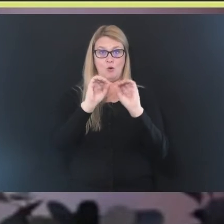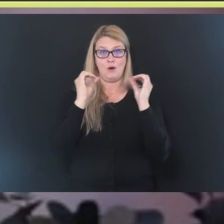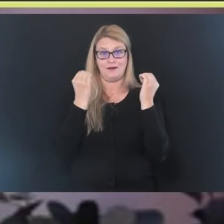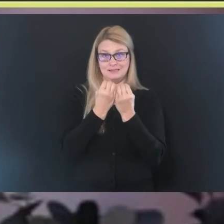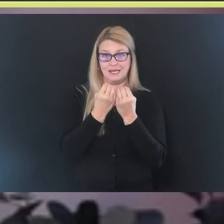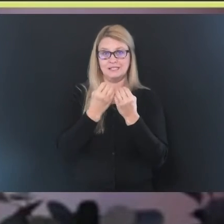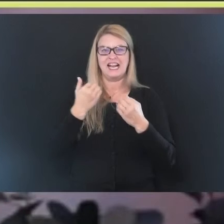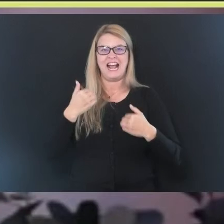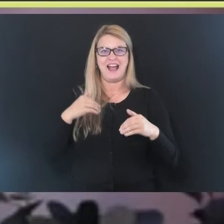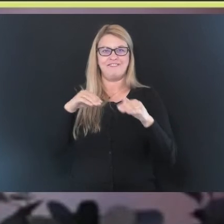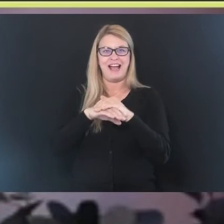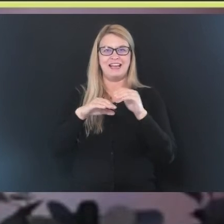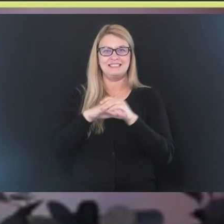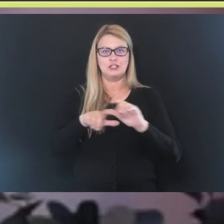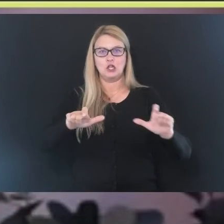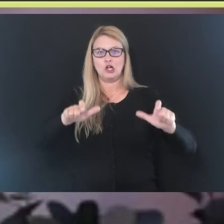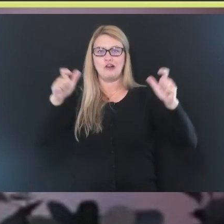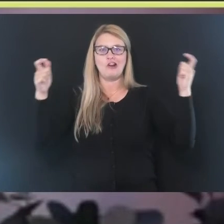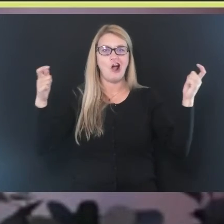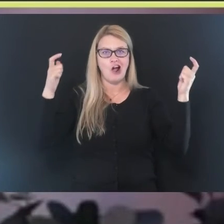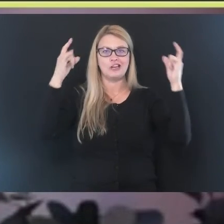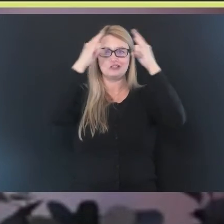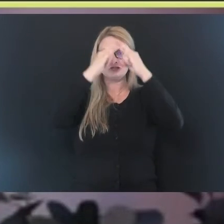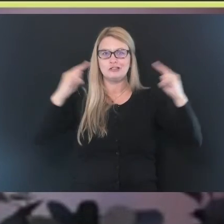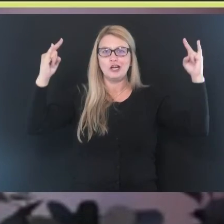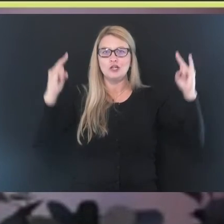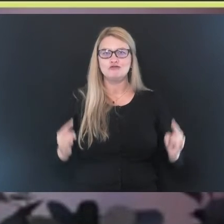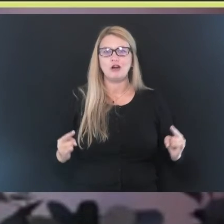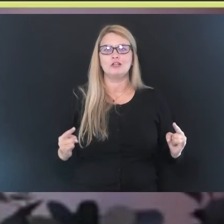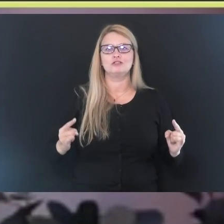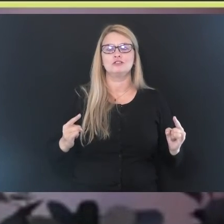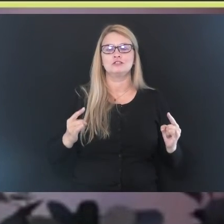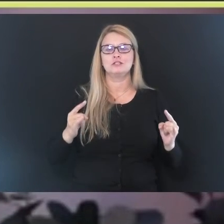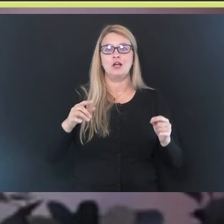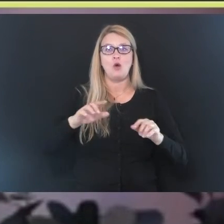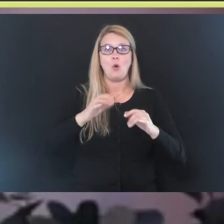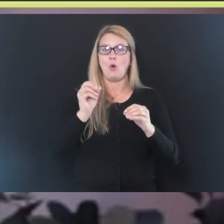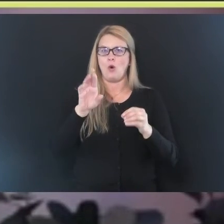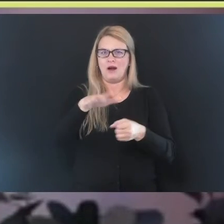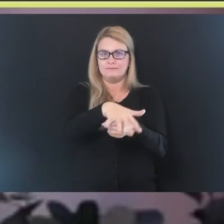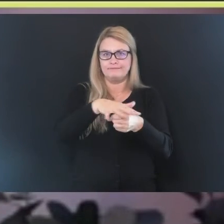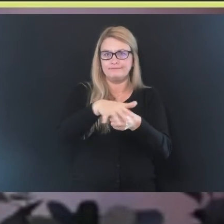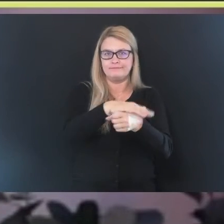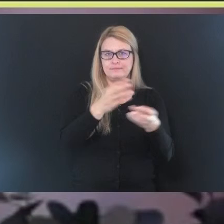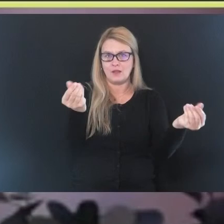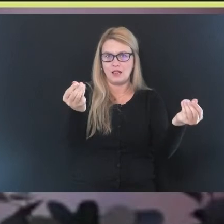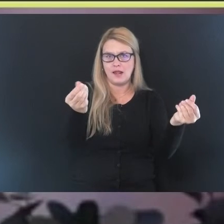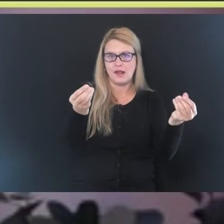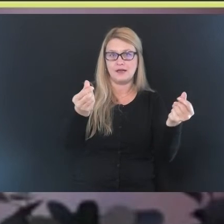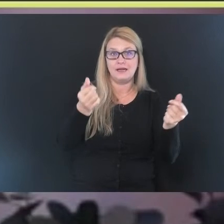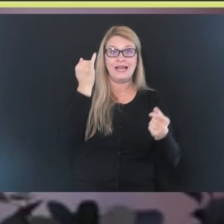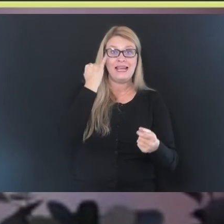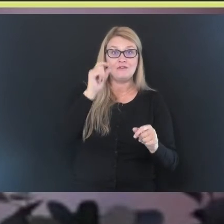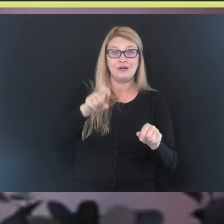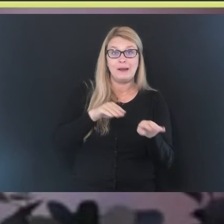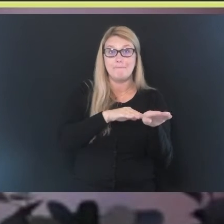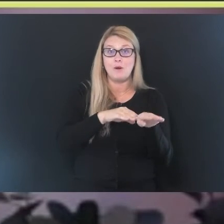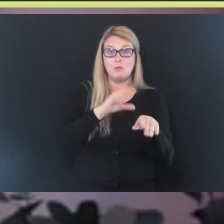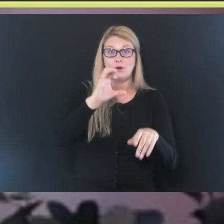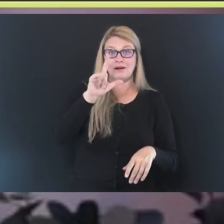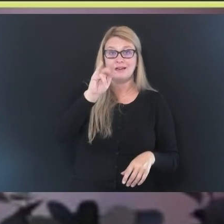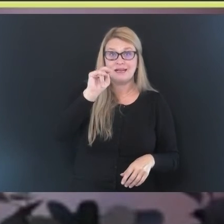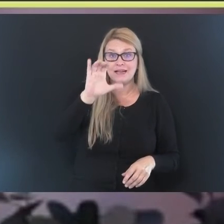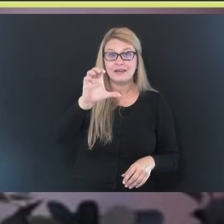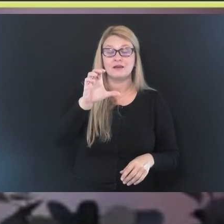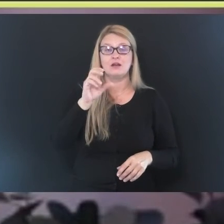to large sound structures and large areas of land. If we need to do a mobile clinic or even a mobile clinic within